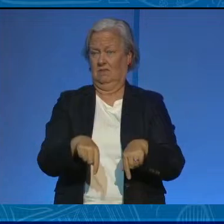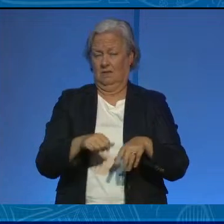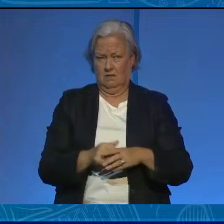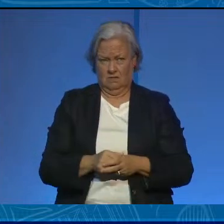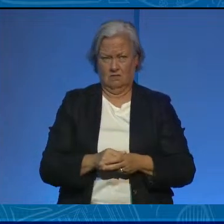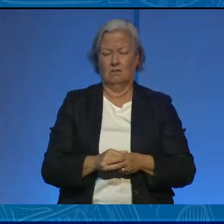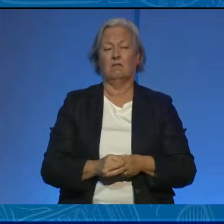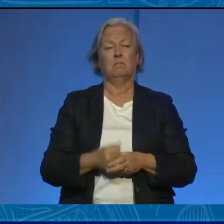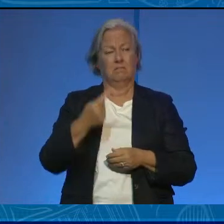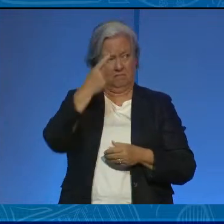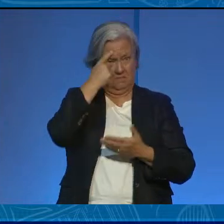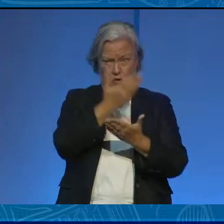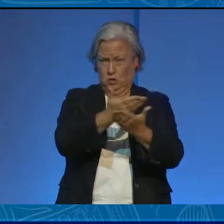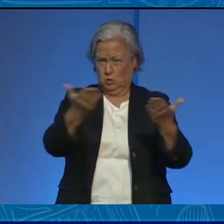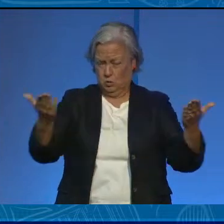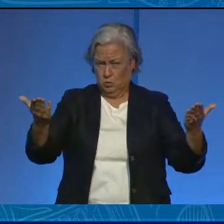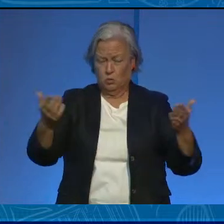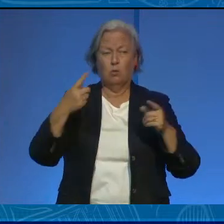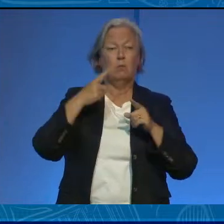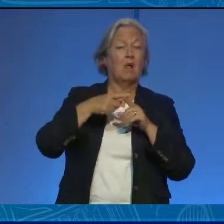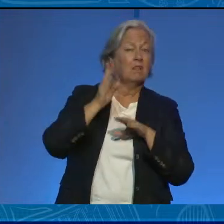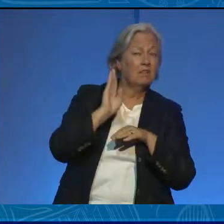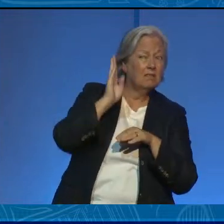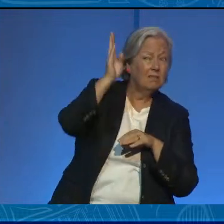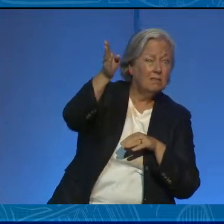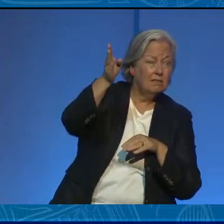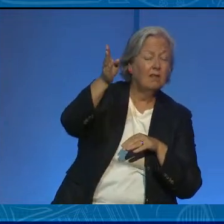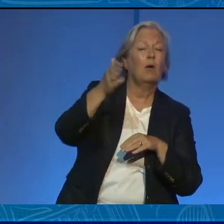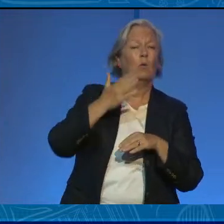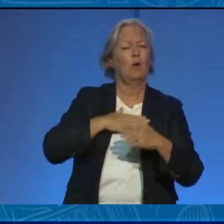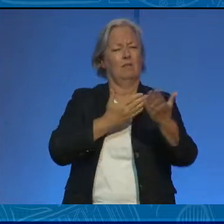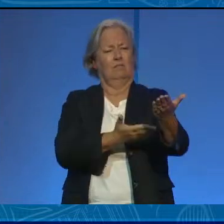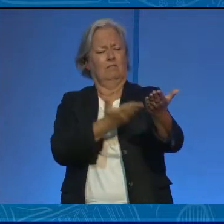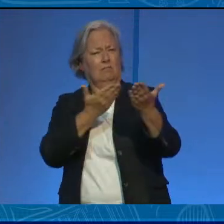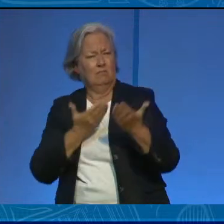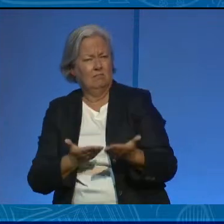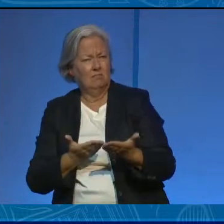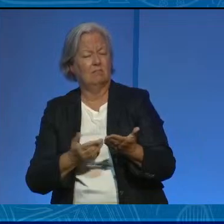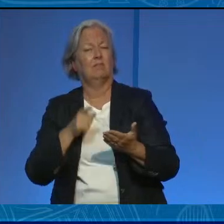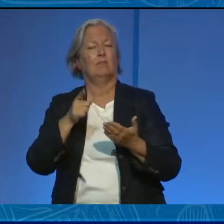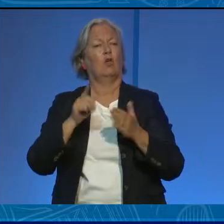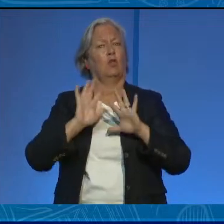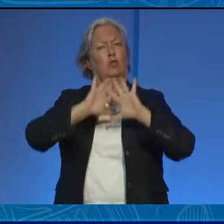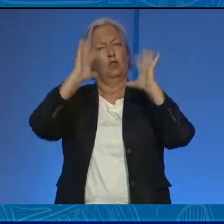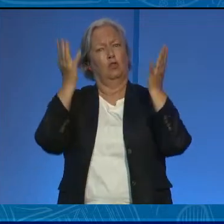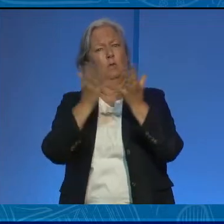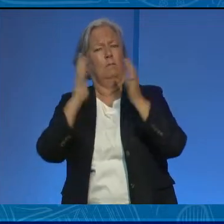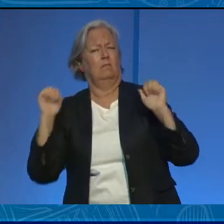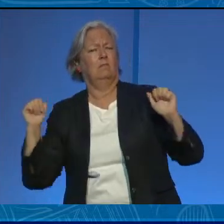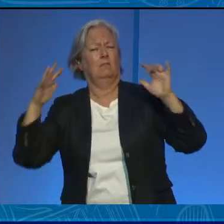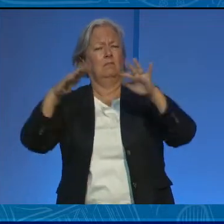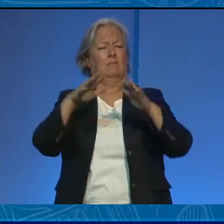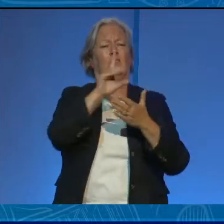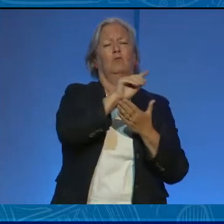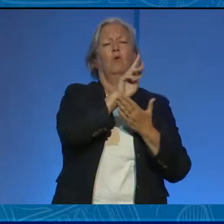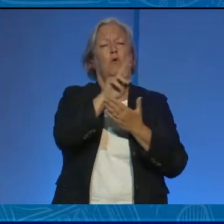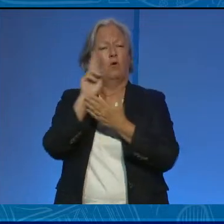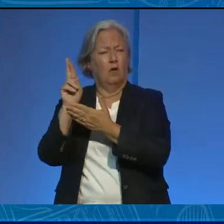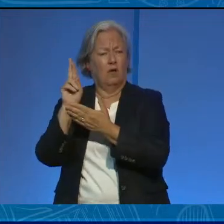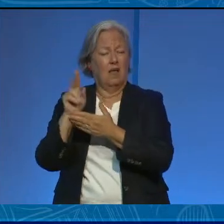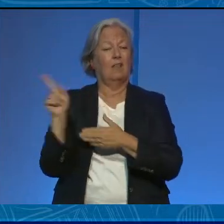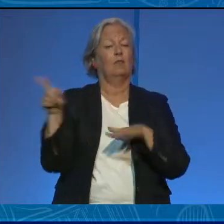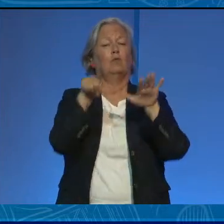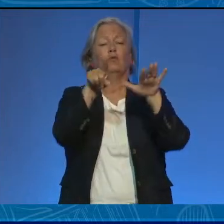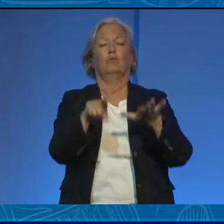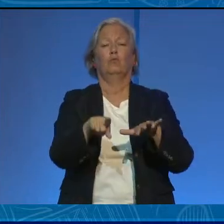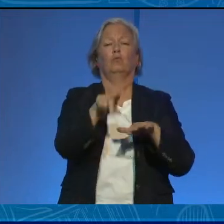also look ahead by inviting you to the upcoming Global Platform for Disaster Risk Reduction in June